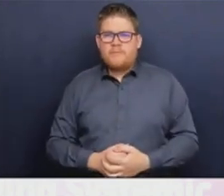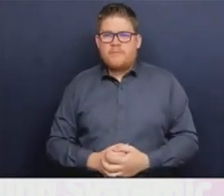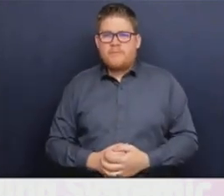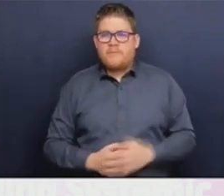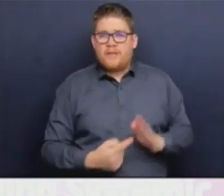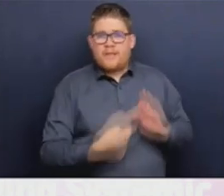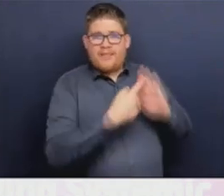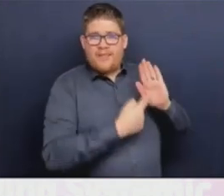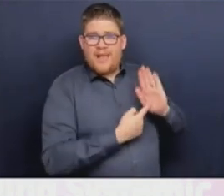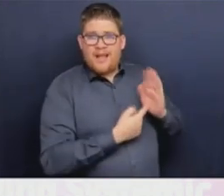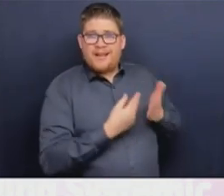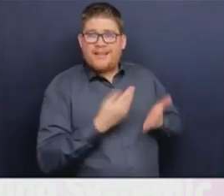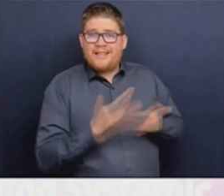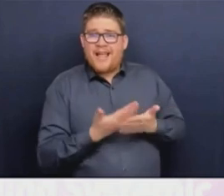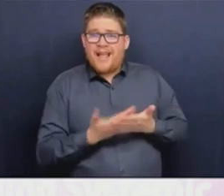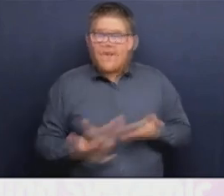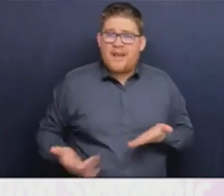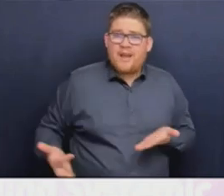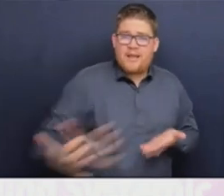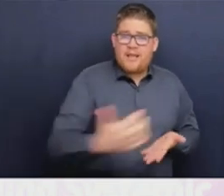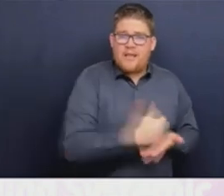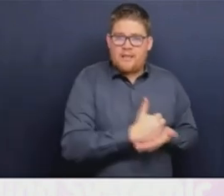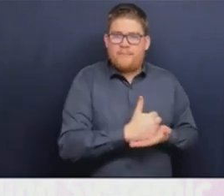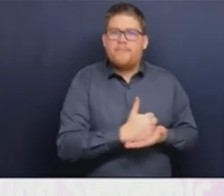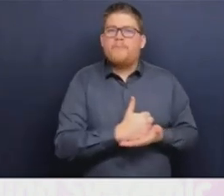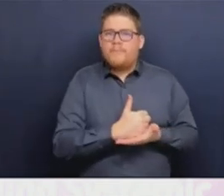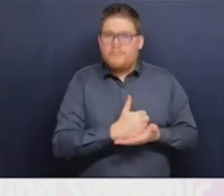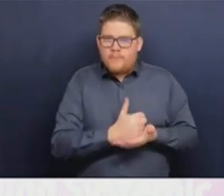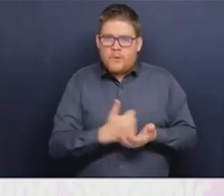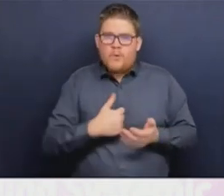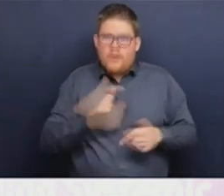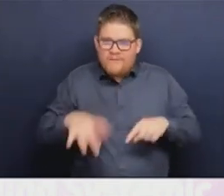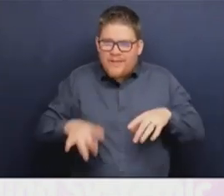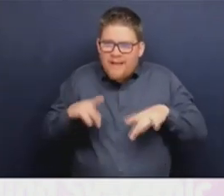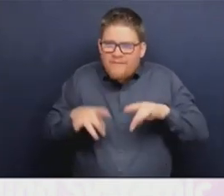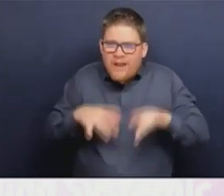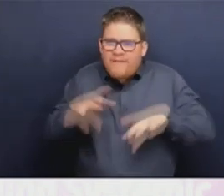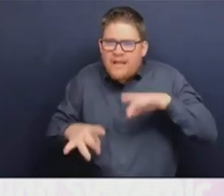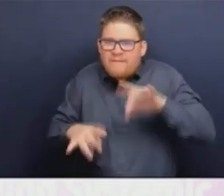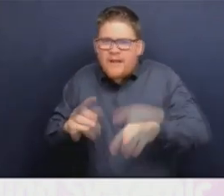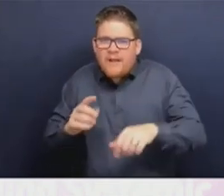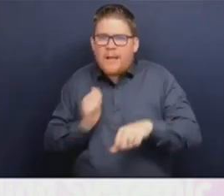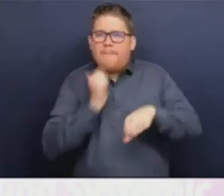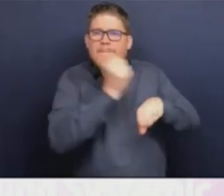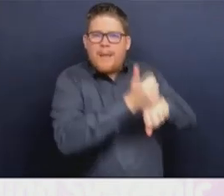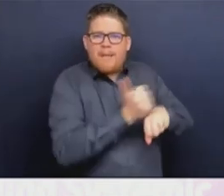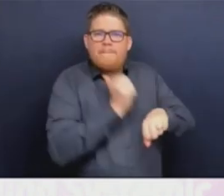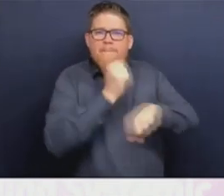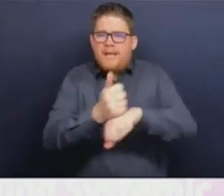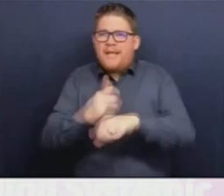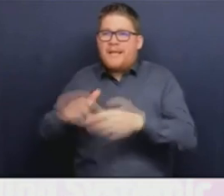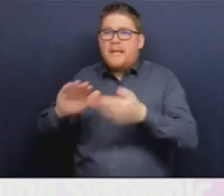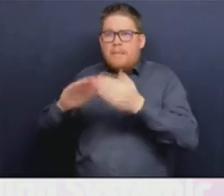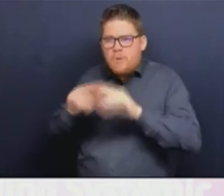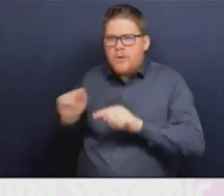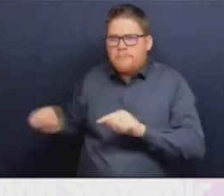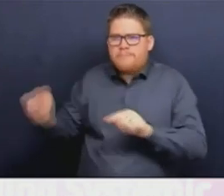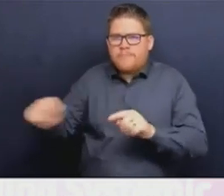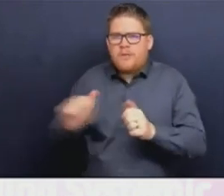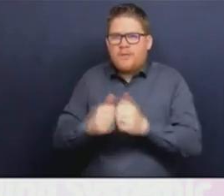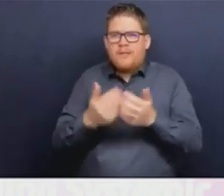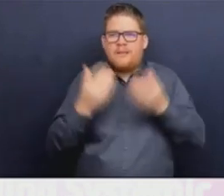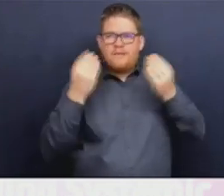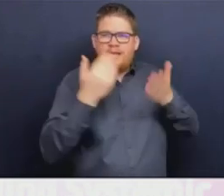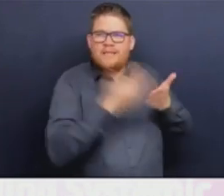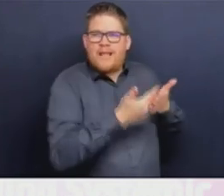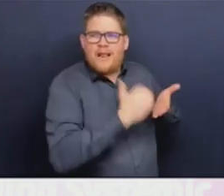policies at the provincial level and then implement those throughout government and indeed throughout communities with confidence that we're doing so based on data,